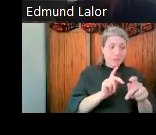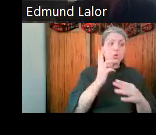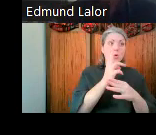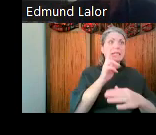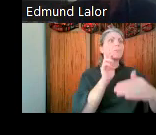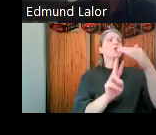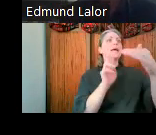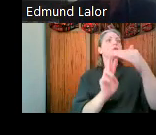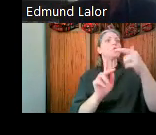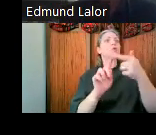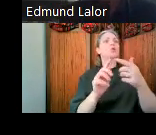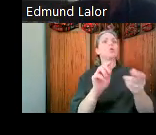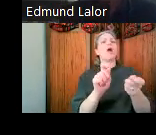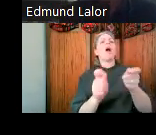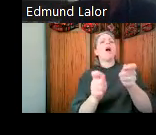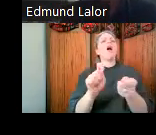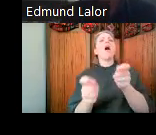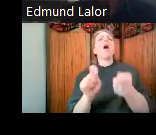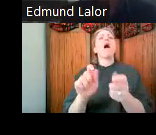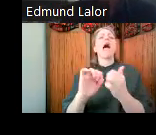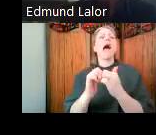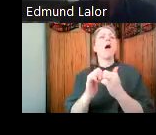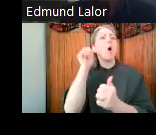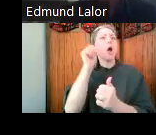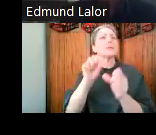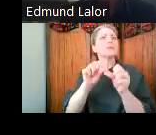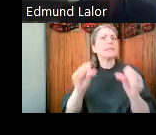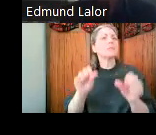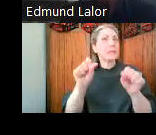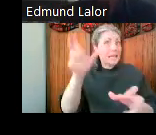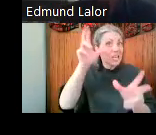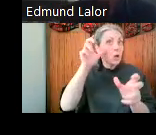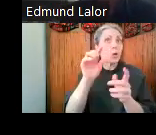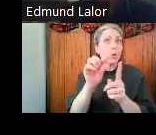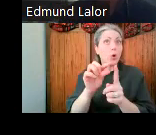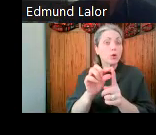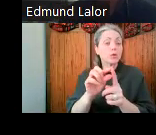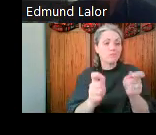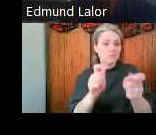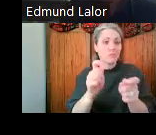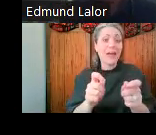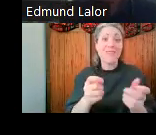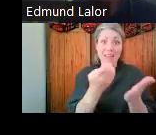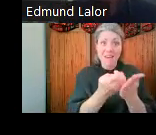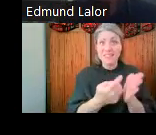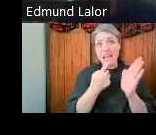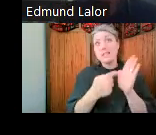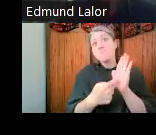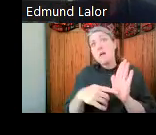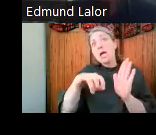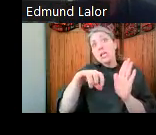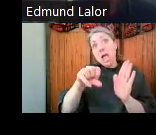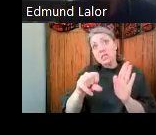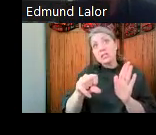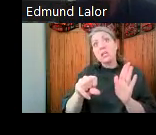upcoming word to modulate how their auditory system actually hears those words? And the evidence suggests, yes, it is. So we find that